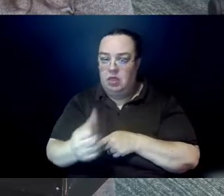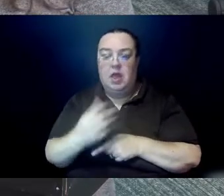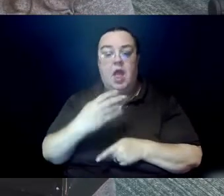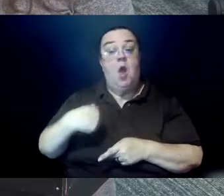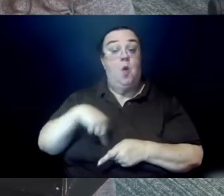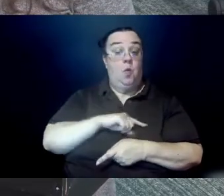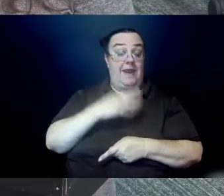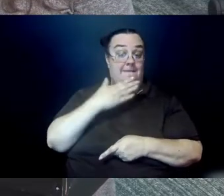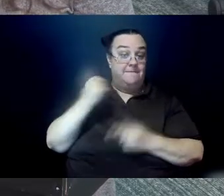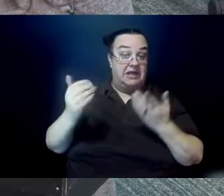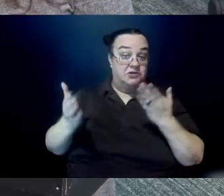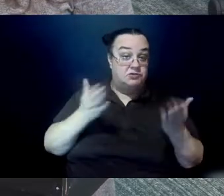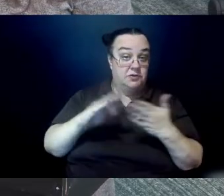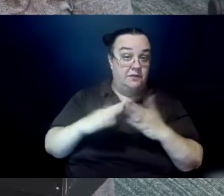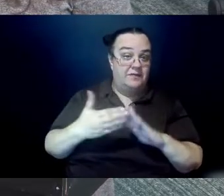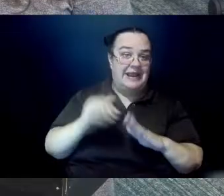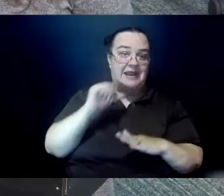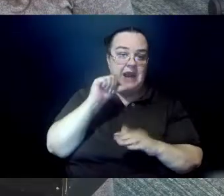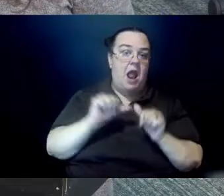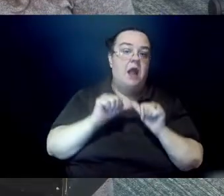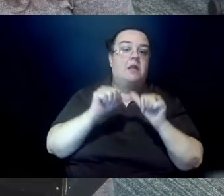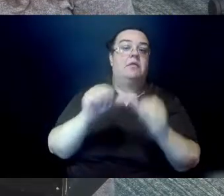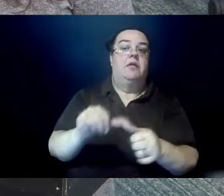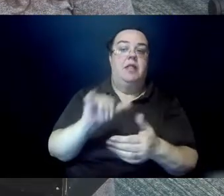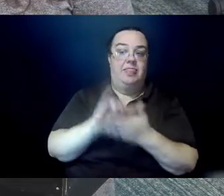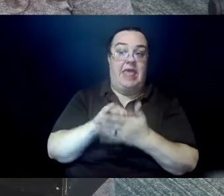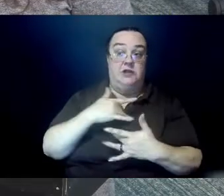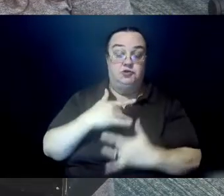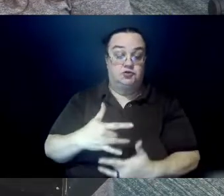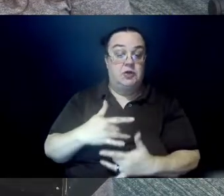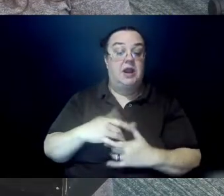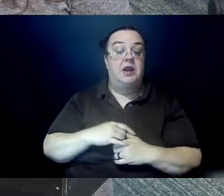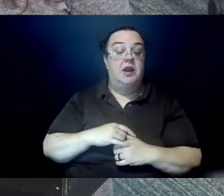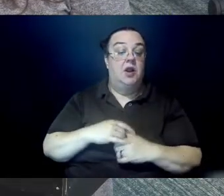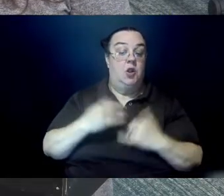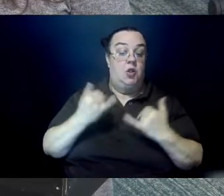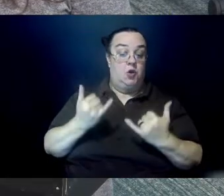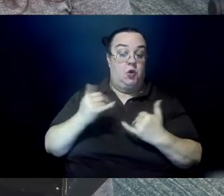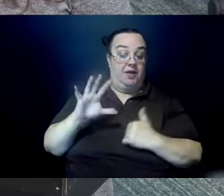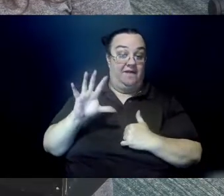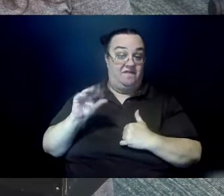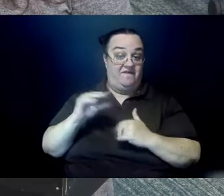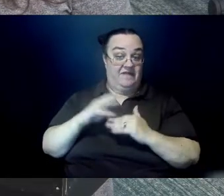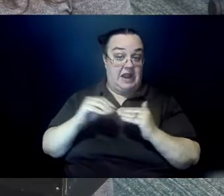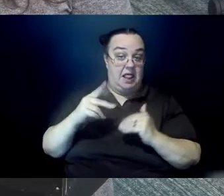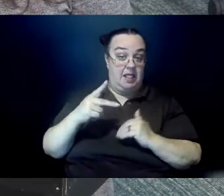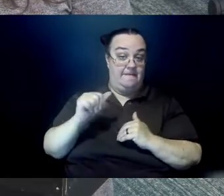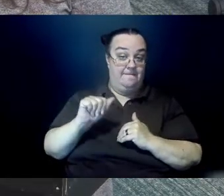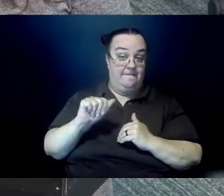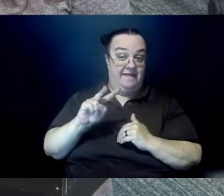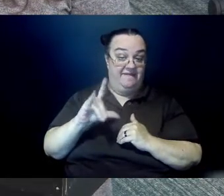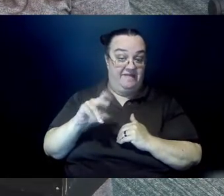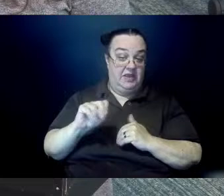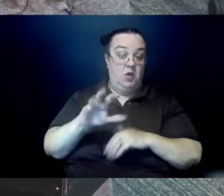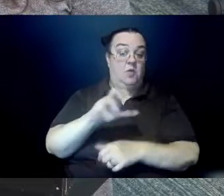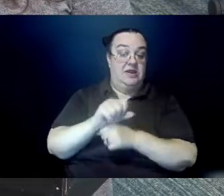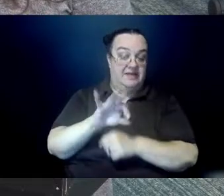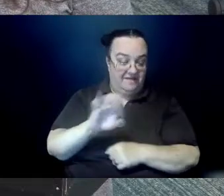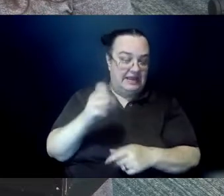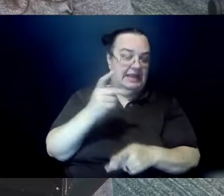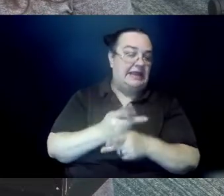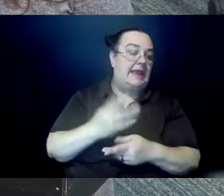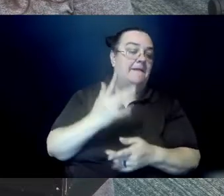by not furthering that trend. The current $50 park pavilion reservation fee keeps birthday parties and other